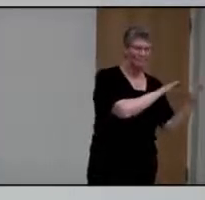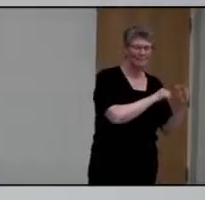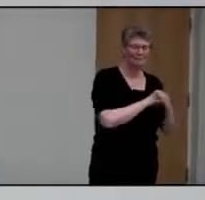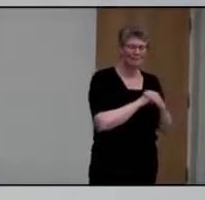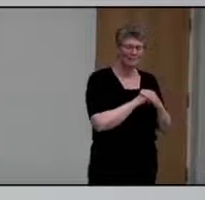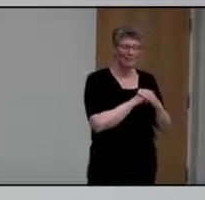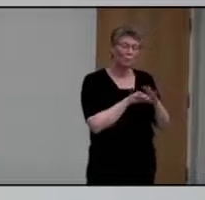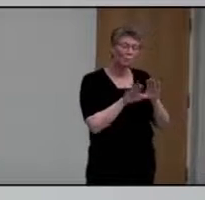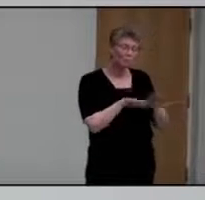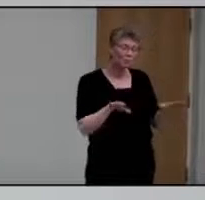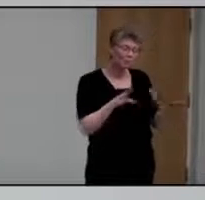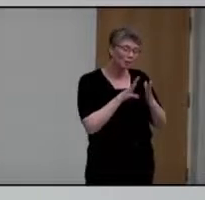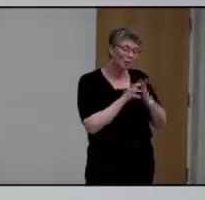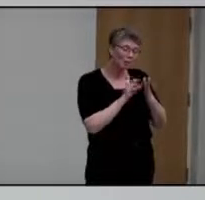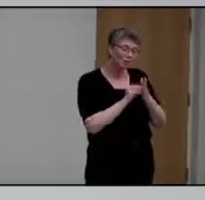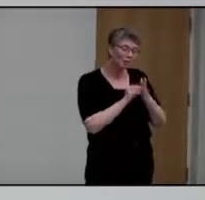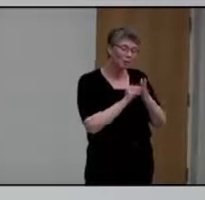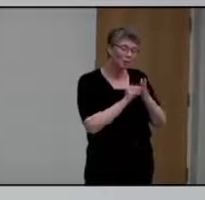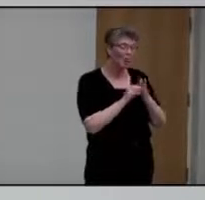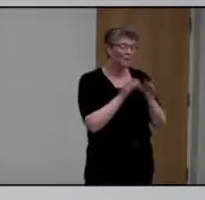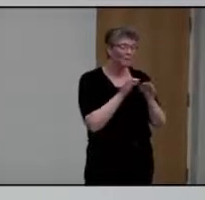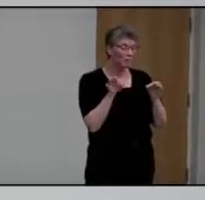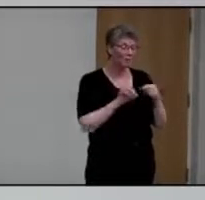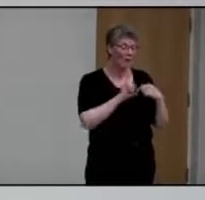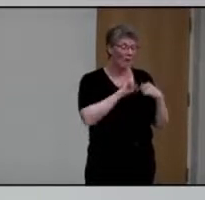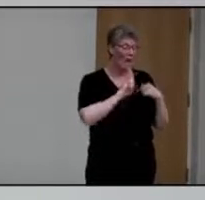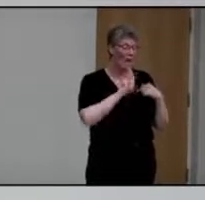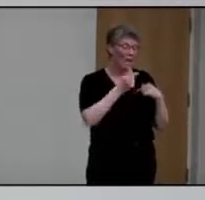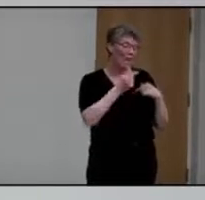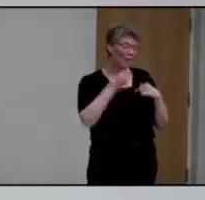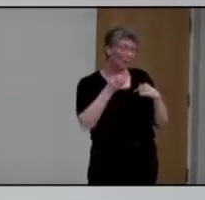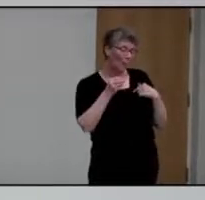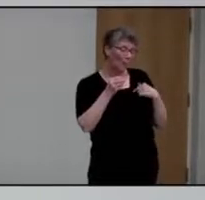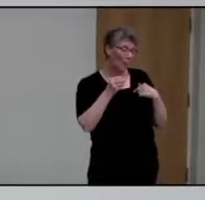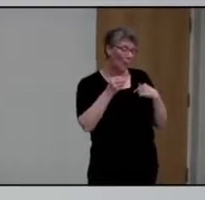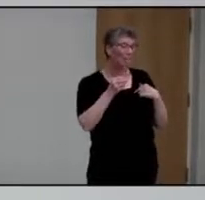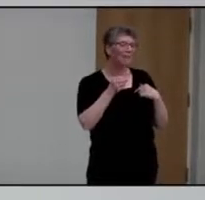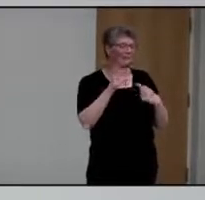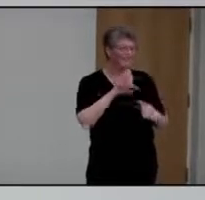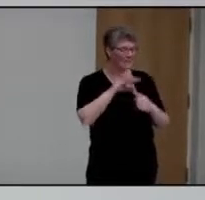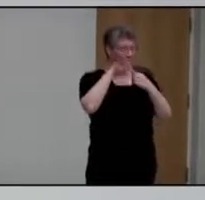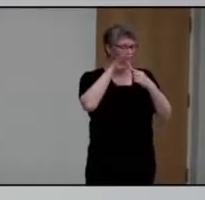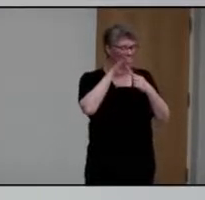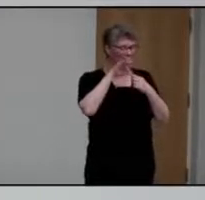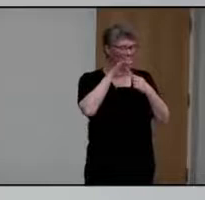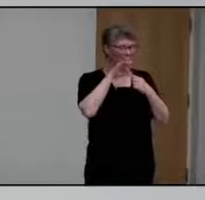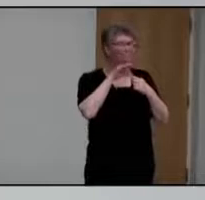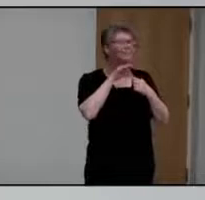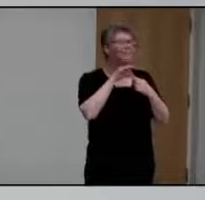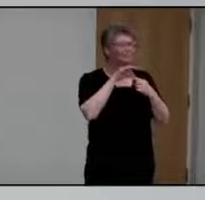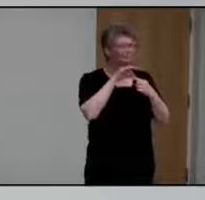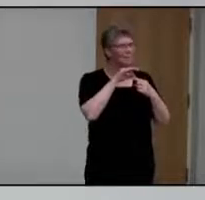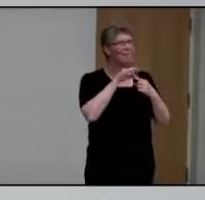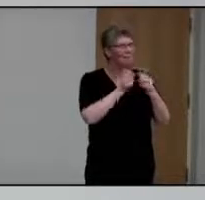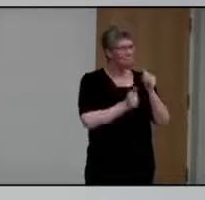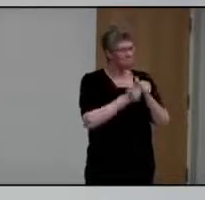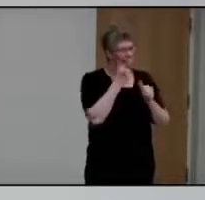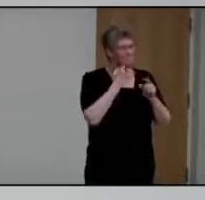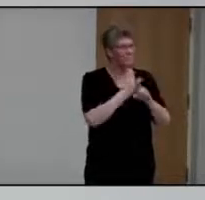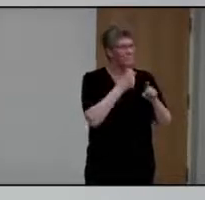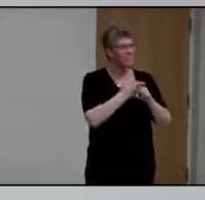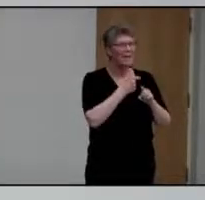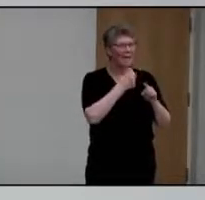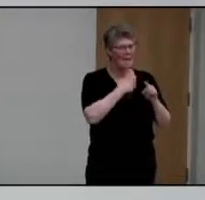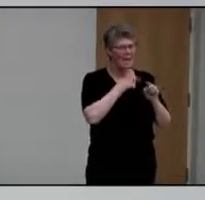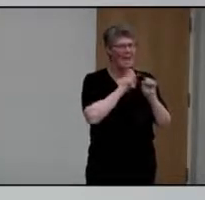exception. So the way I was building my reflective learning based on failures was akin to some phenomenon that had